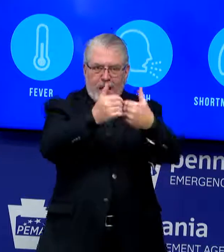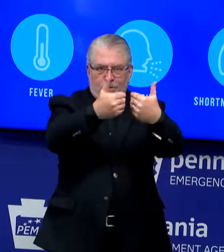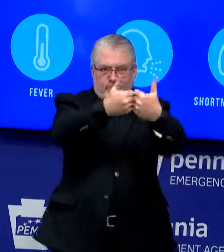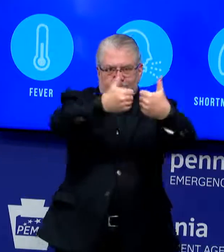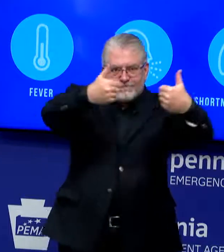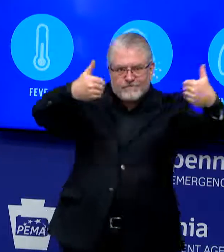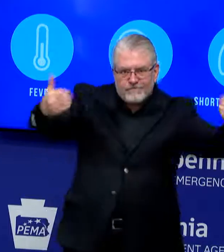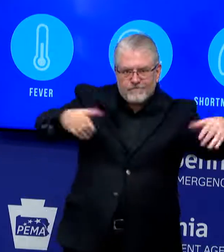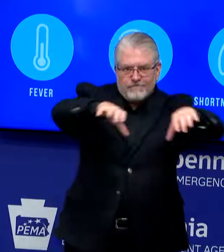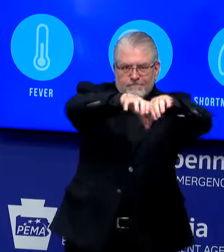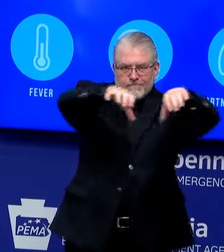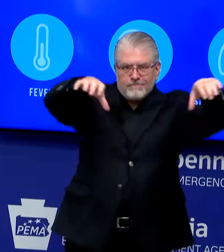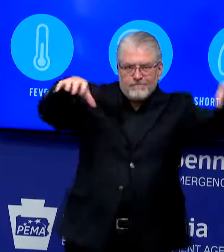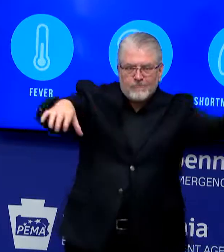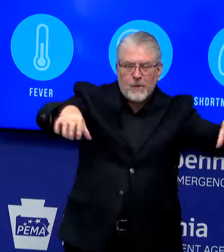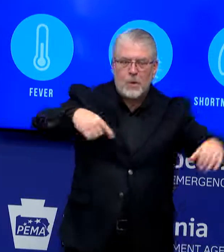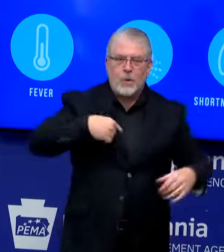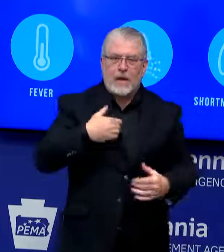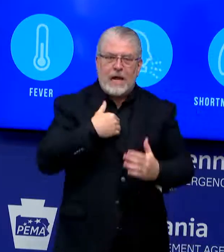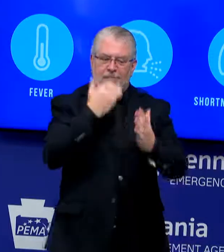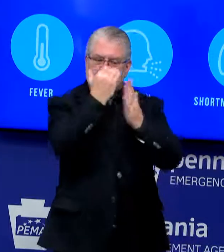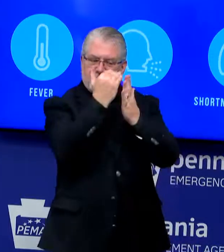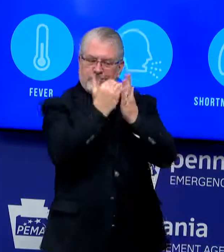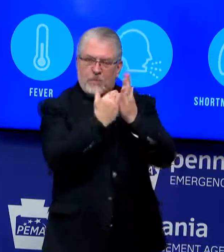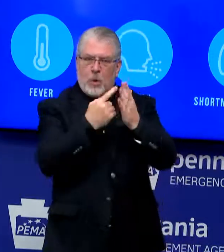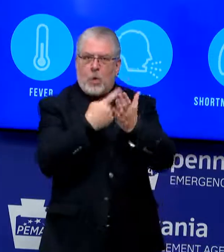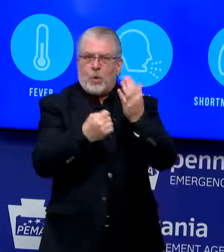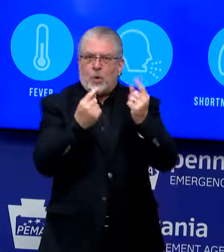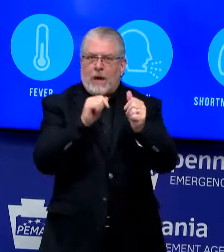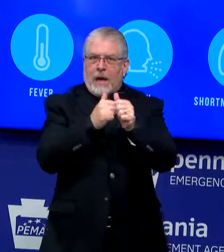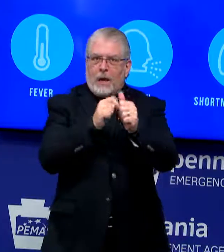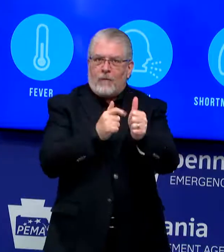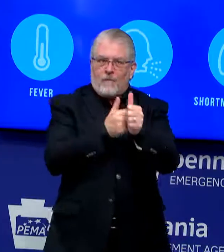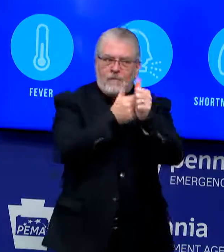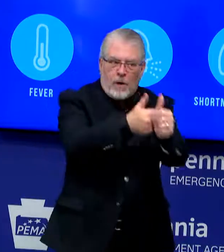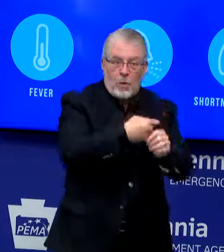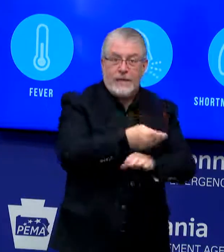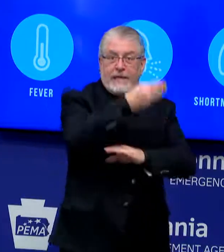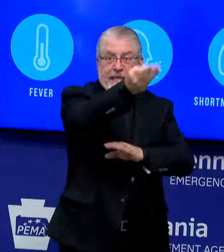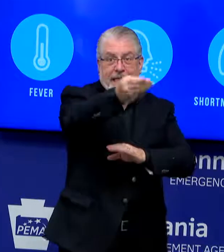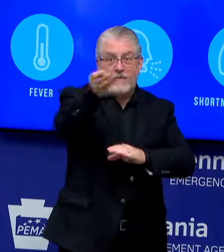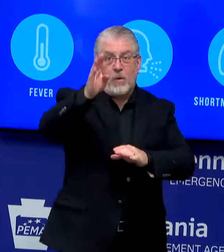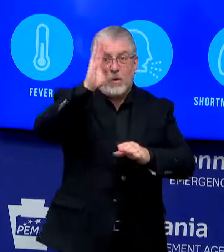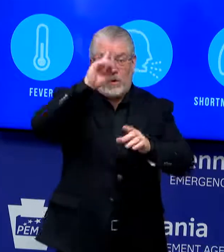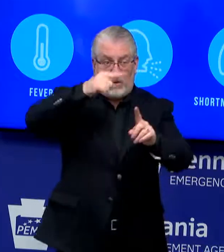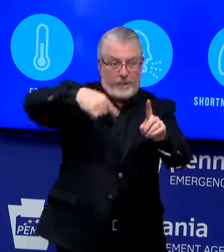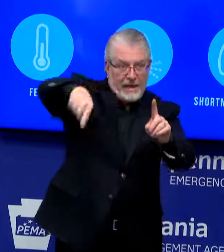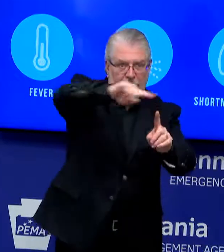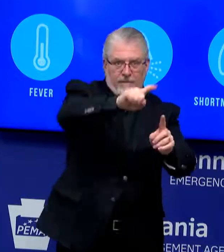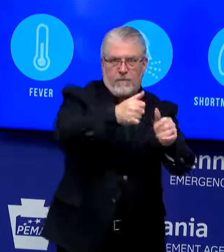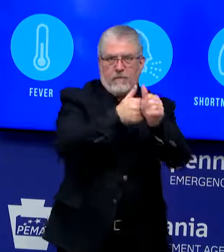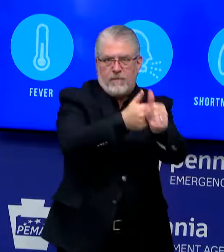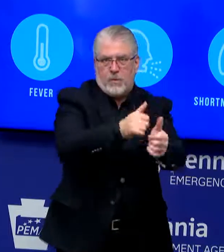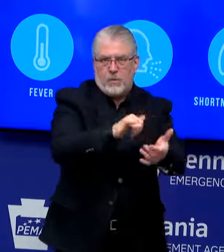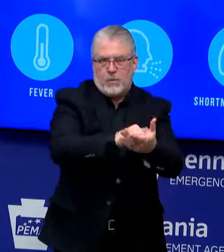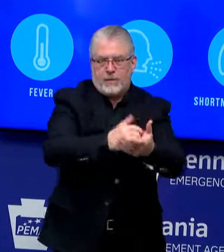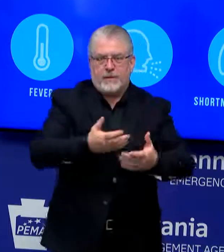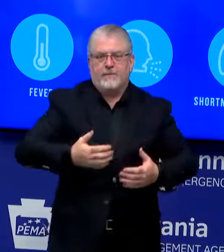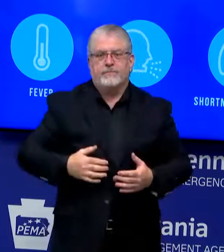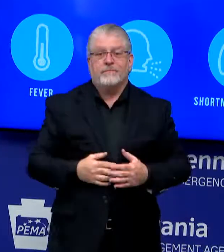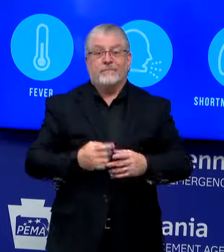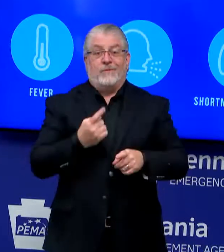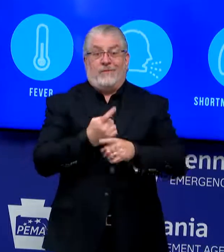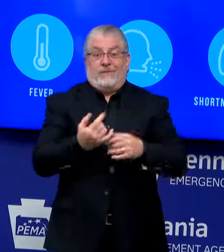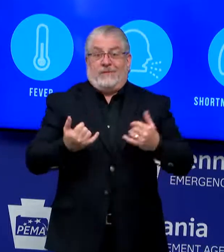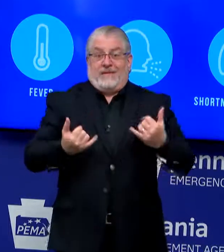there's now just today new guidance from the Center for Medicare and Medicaid Services about patients with